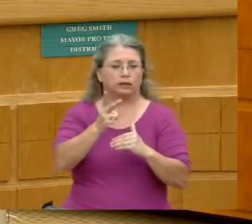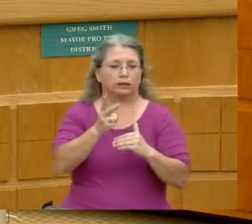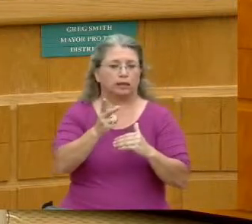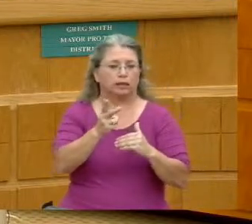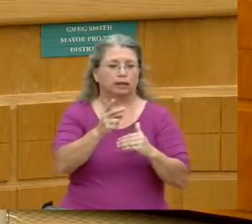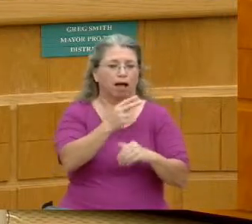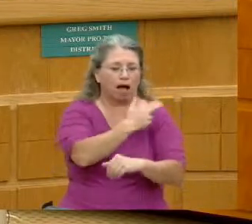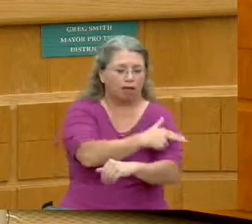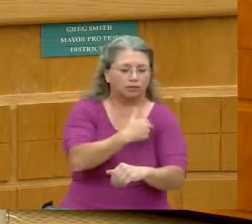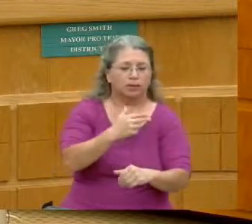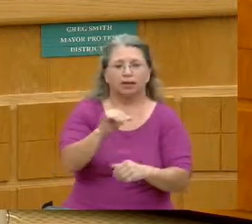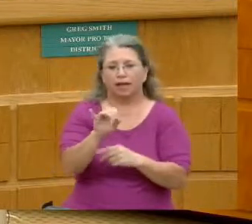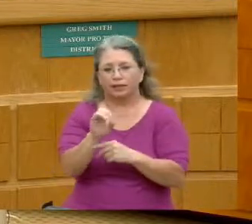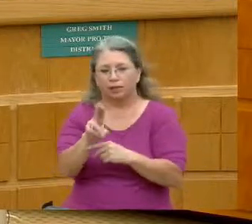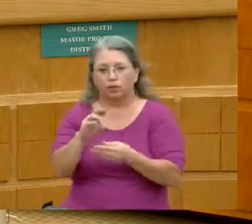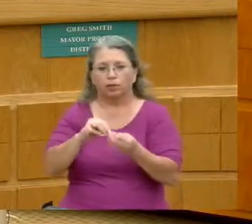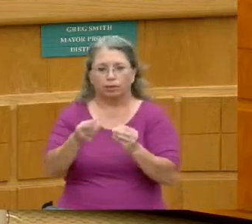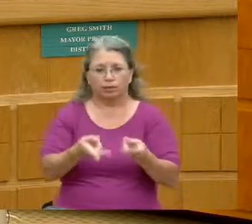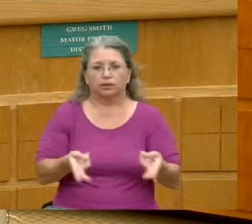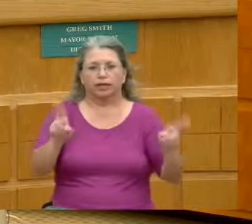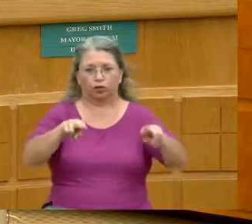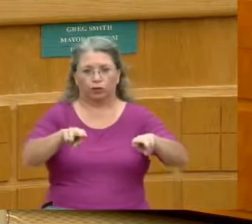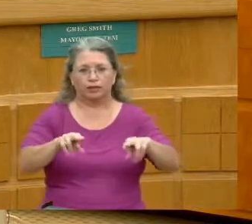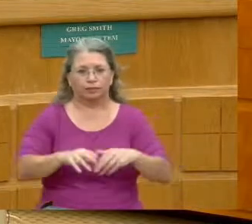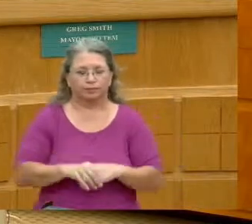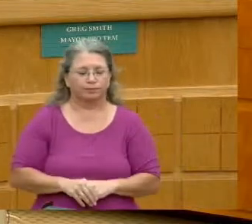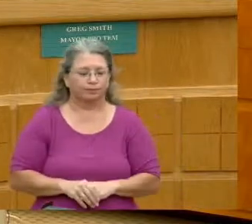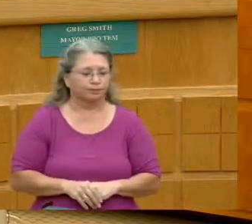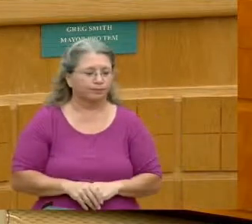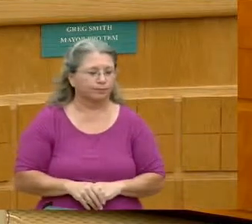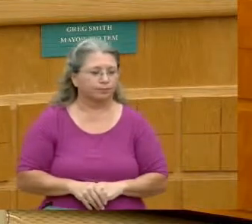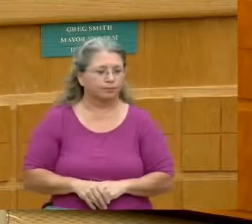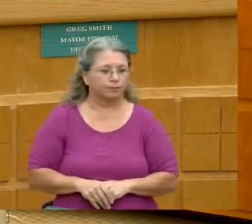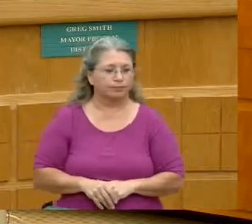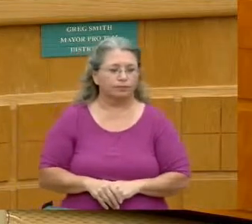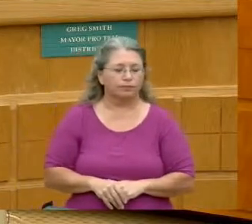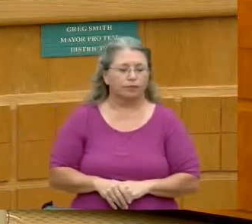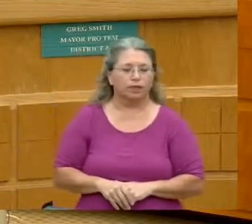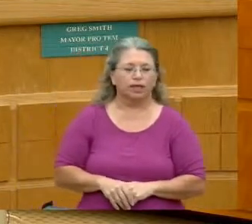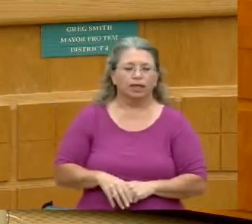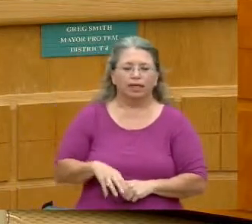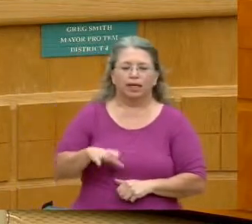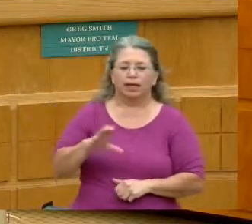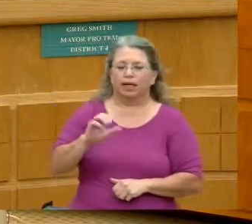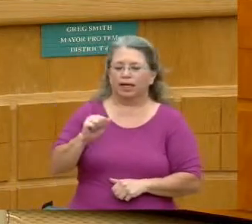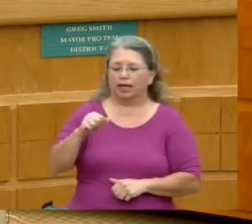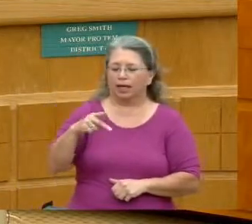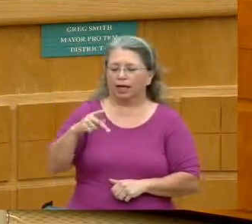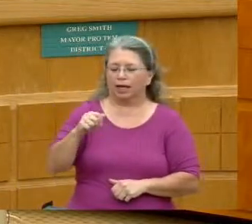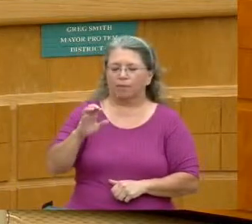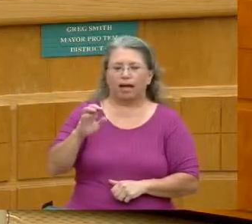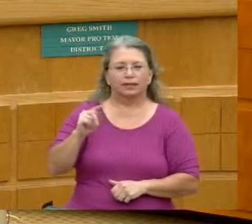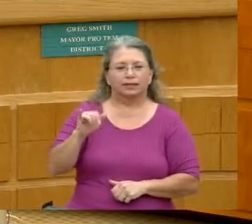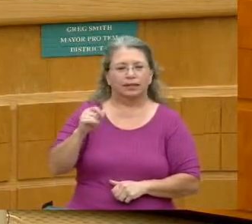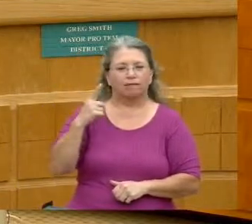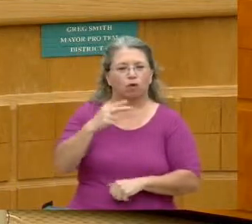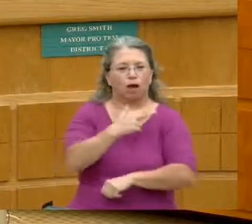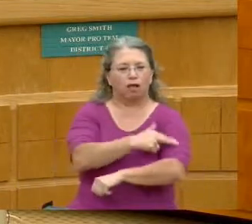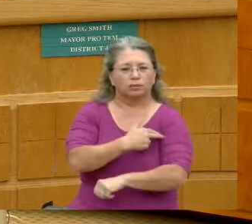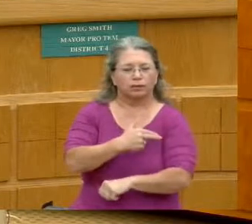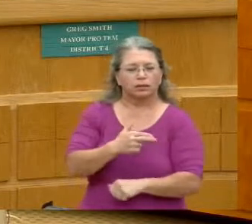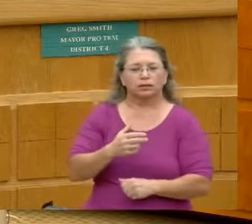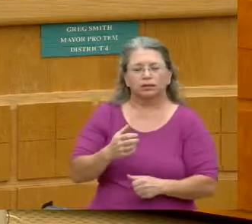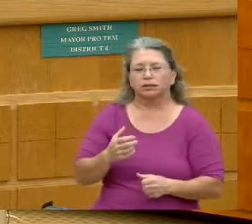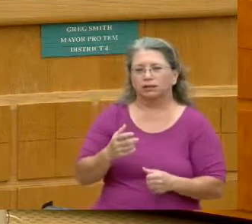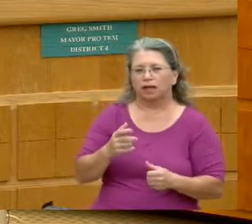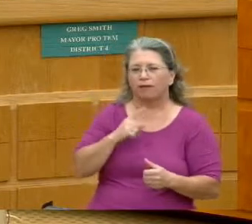The way we're showing the capacity of the hospital is based upon how much room is there. And this has been a real education for me. The way the